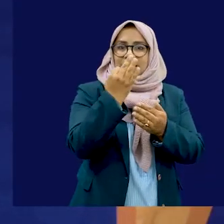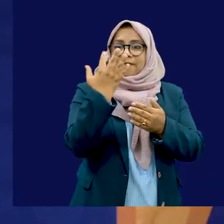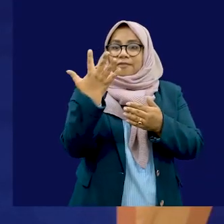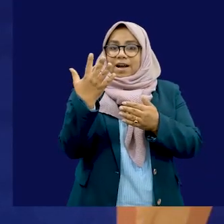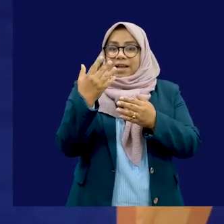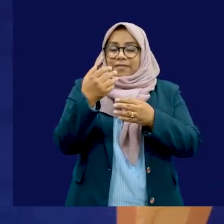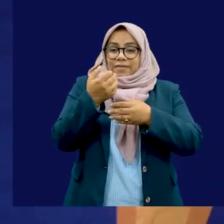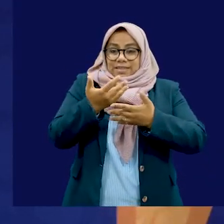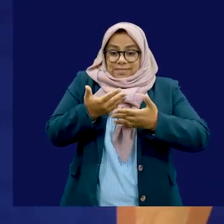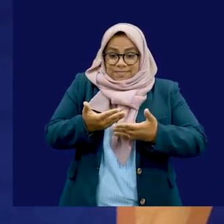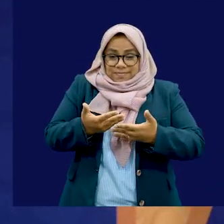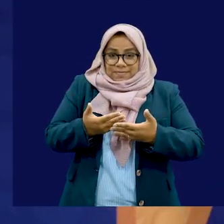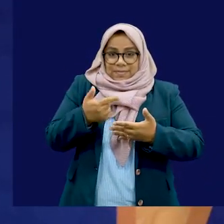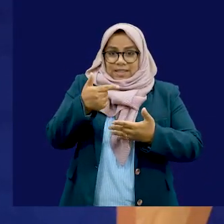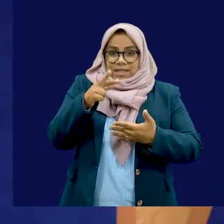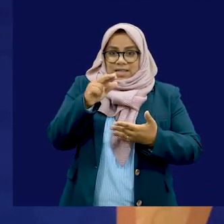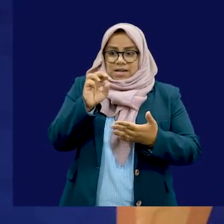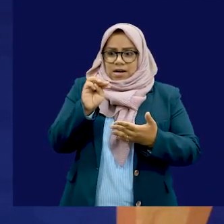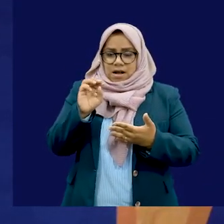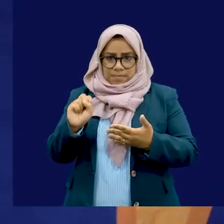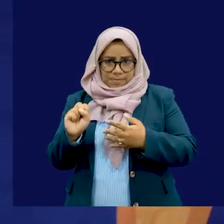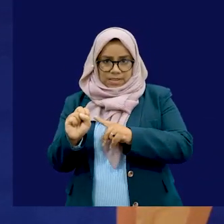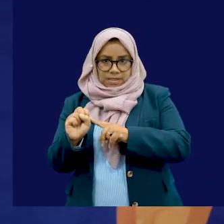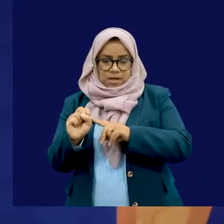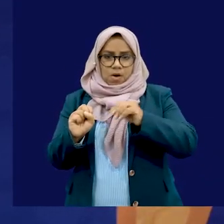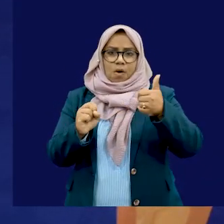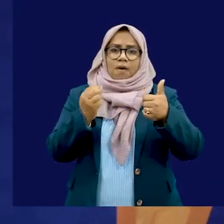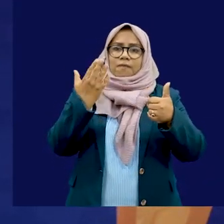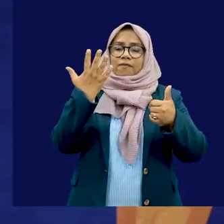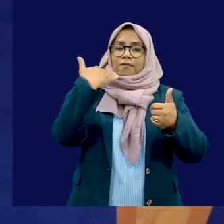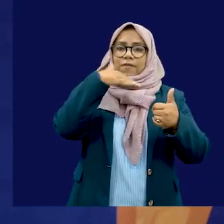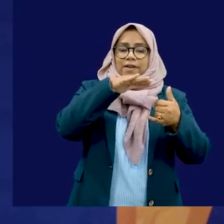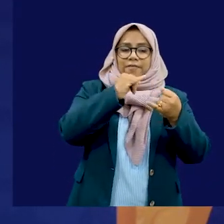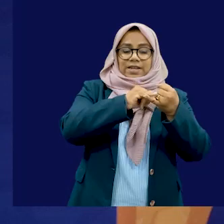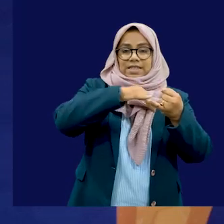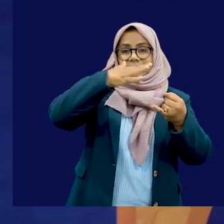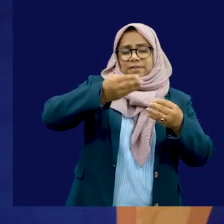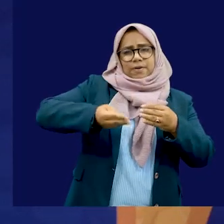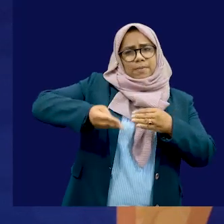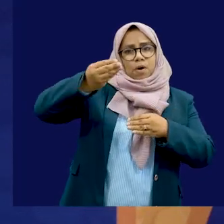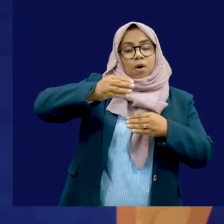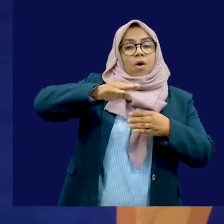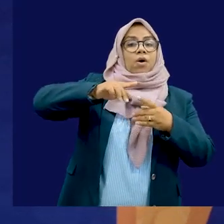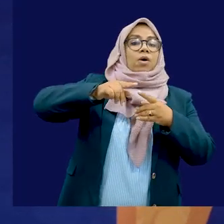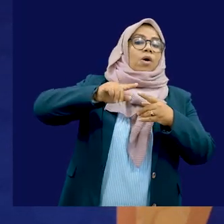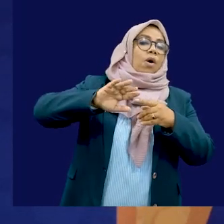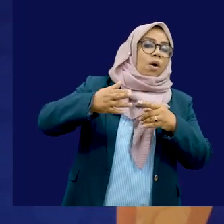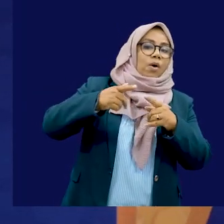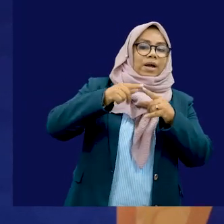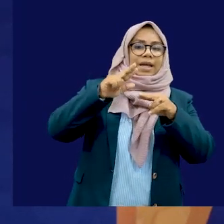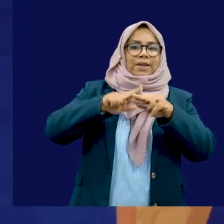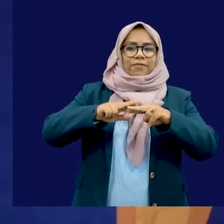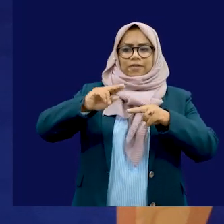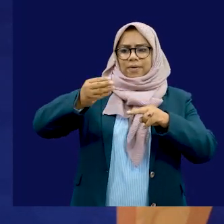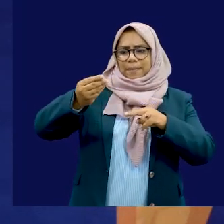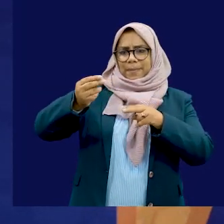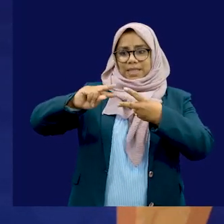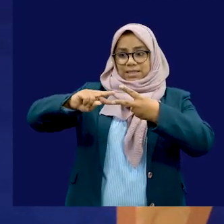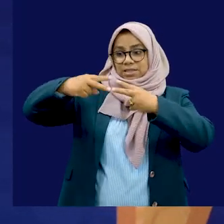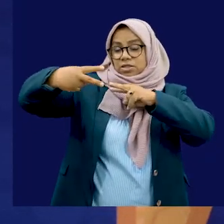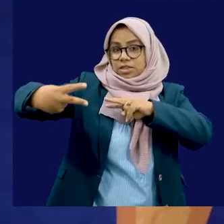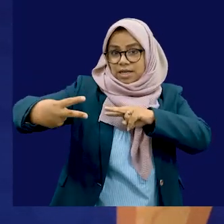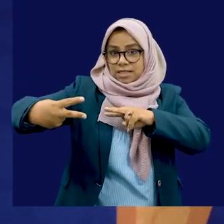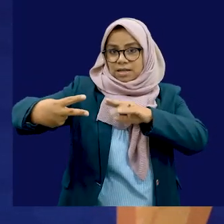more of gold, or 595 grams or more of silver, or if your currency holdings exceed the value